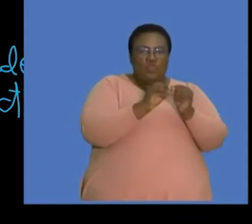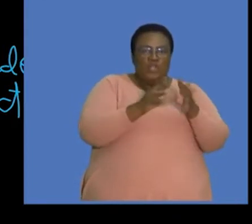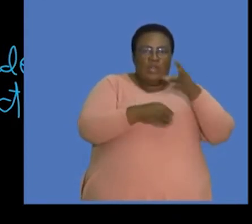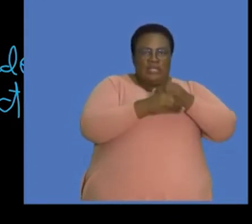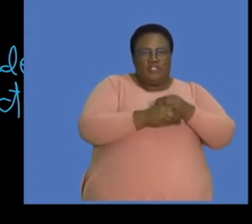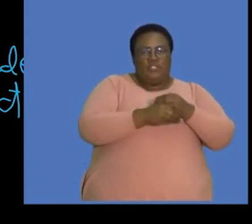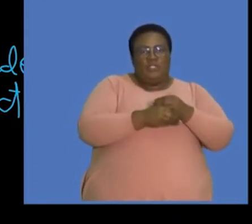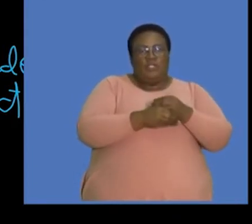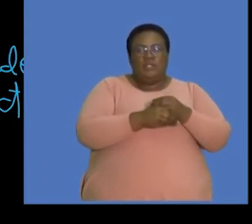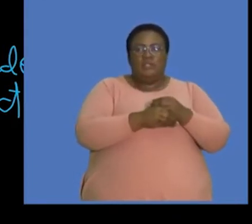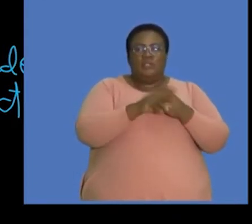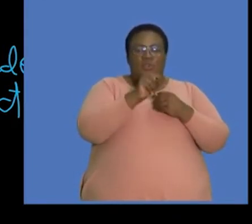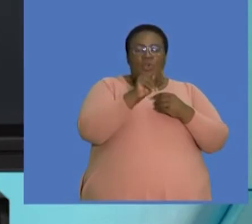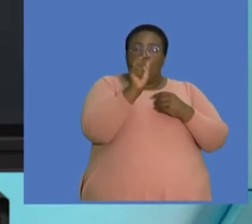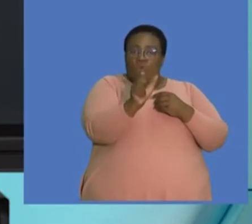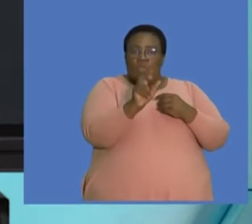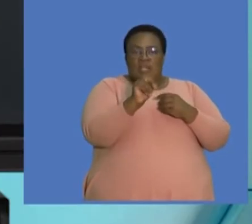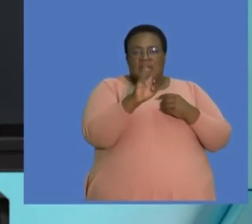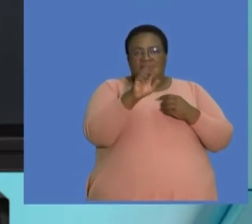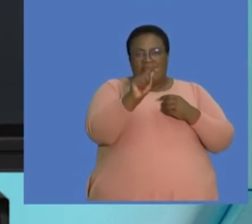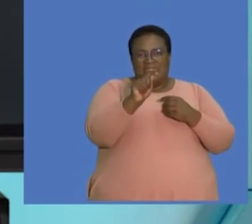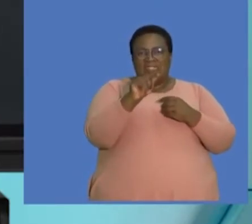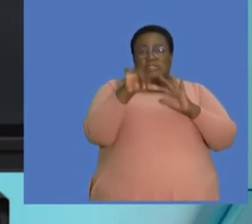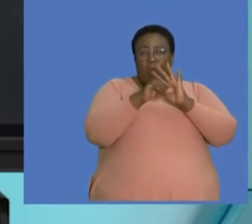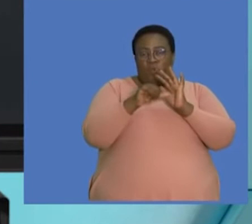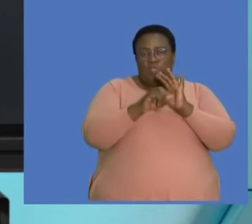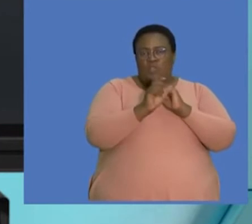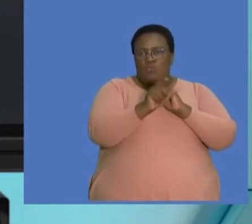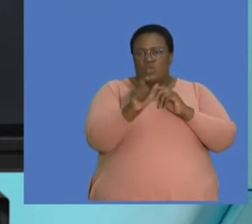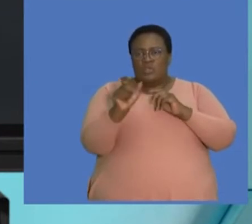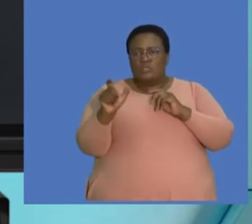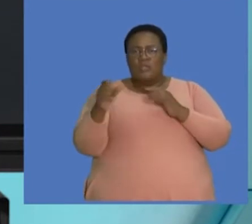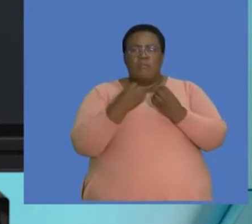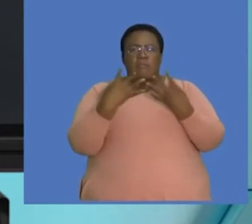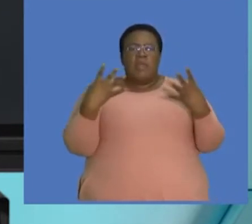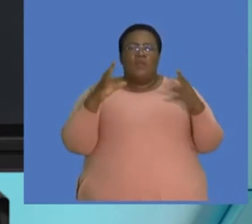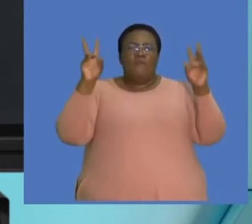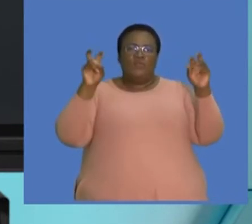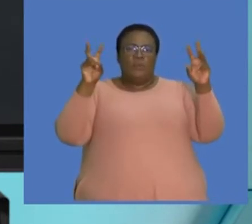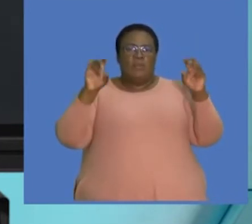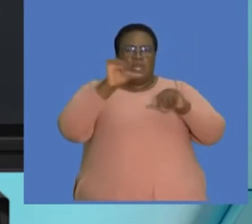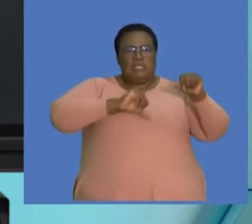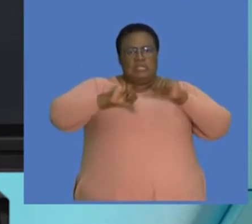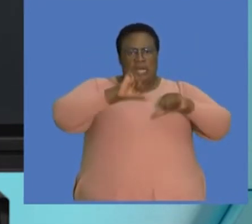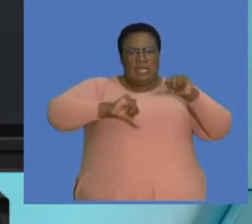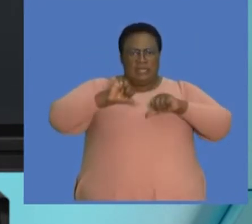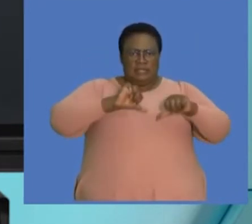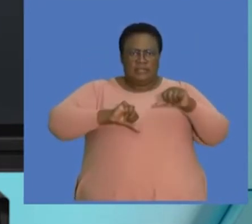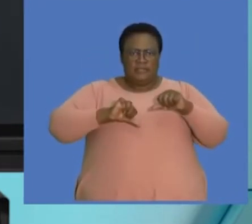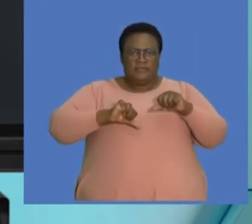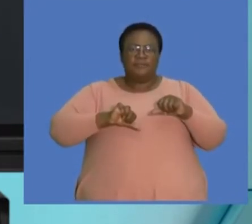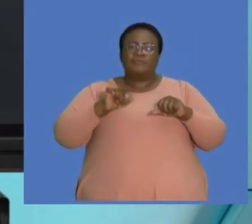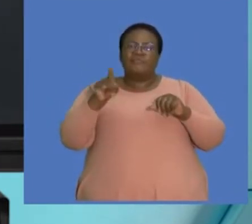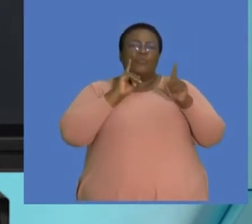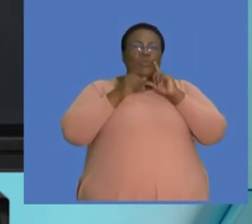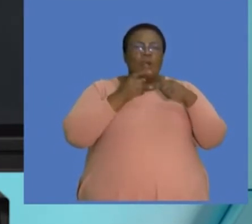it's an addition. So the word net is one of those key words across many of the topics in science that obviously, you